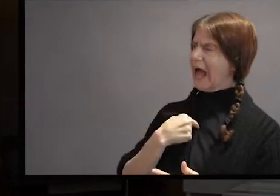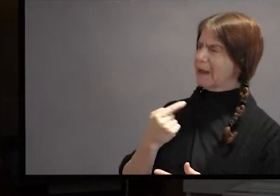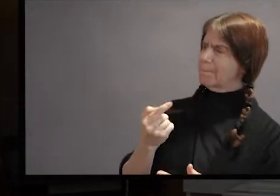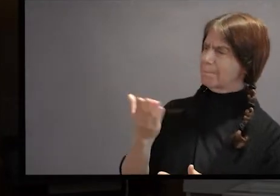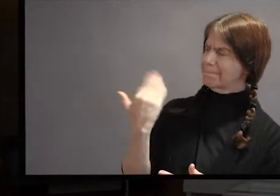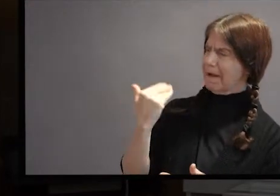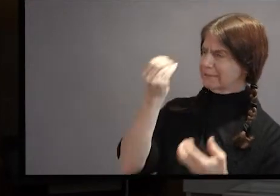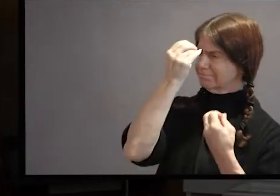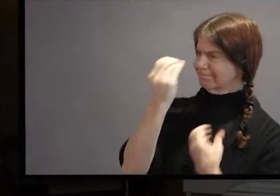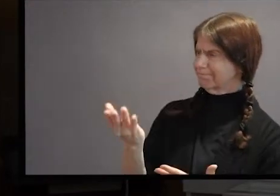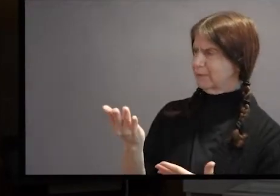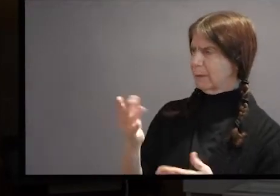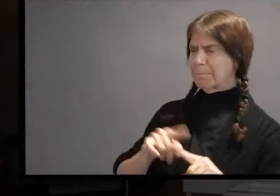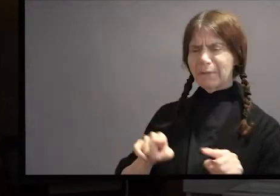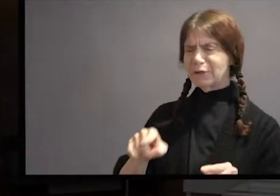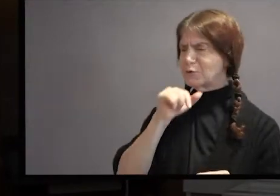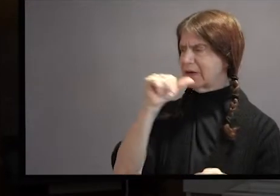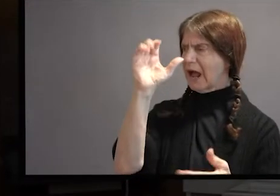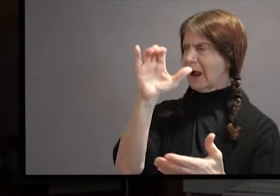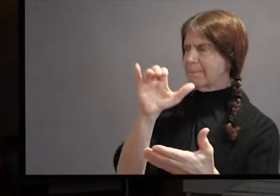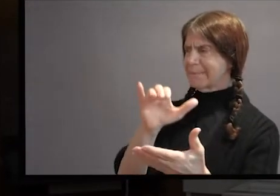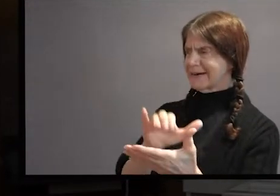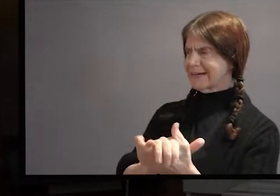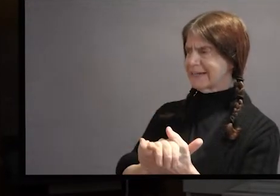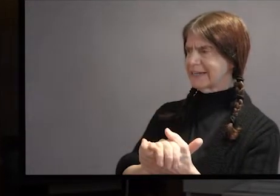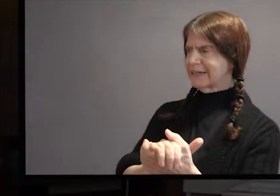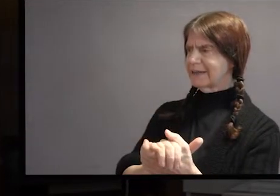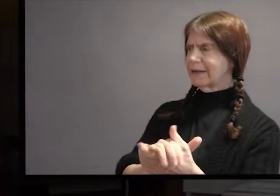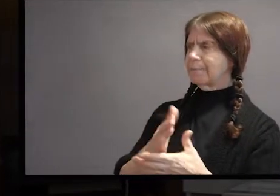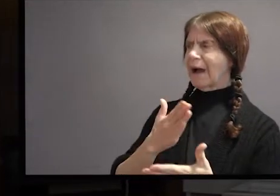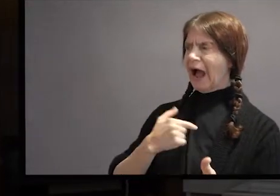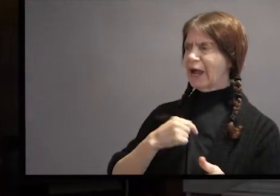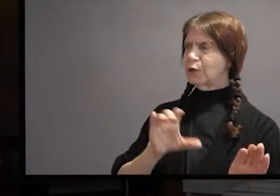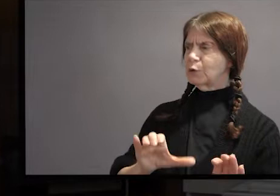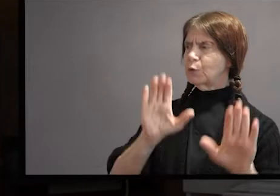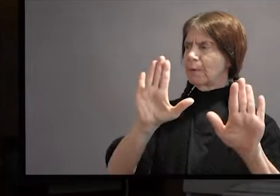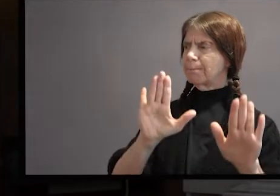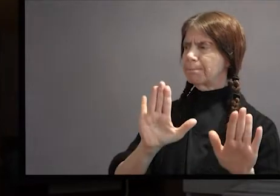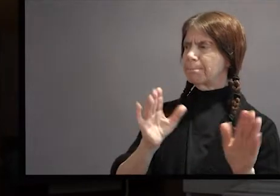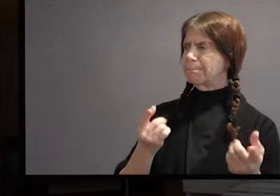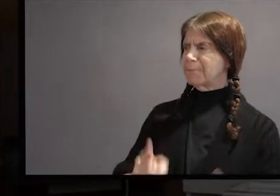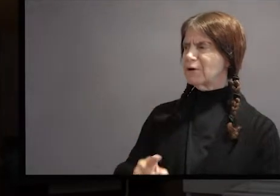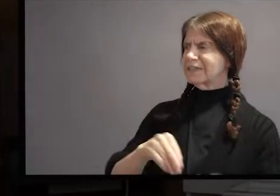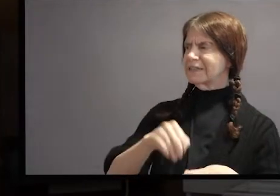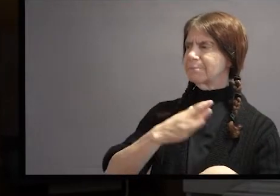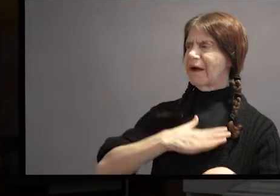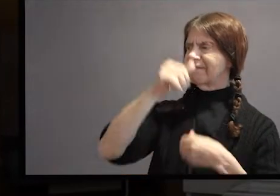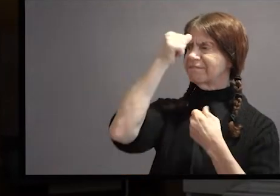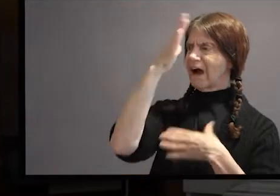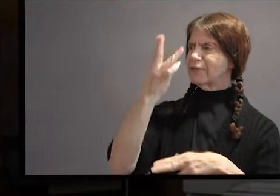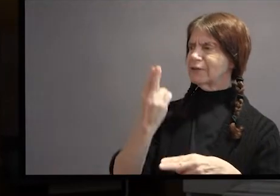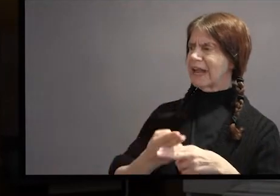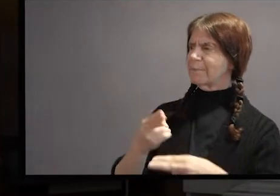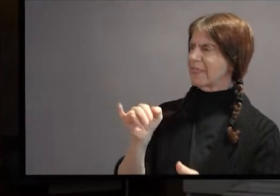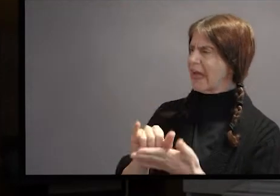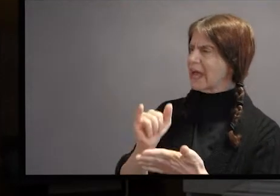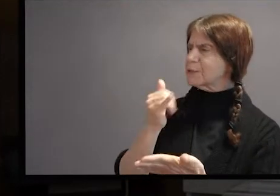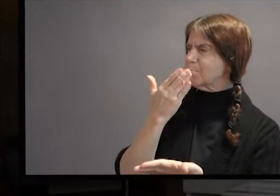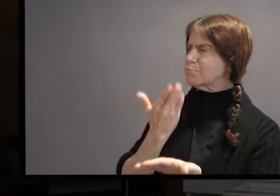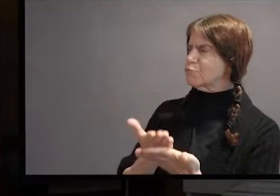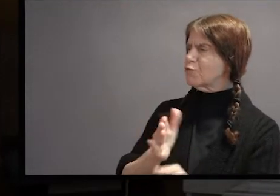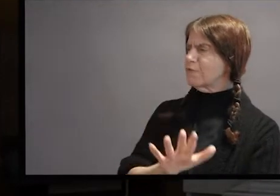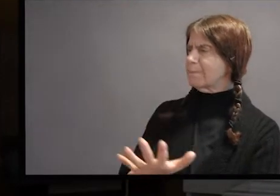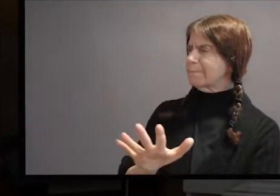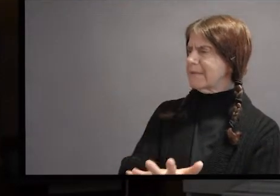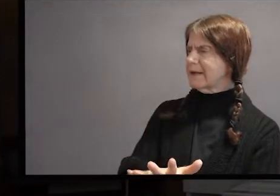told you, and you do not believe. The works that I do in my Father's name bear witness about me, but you do